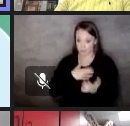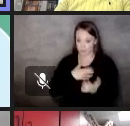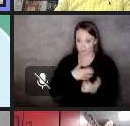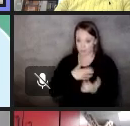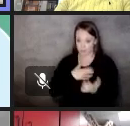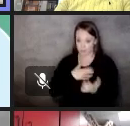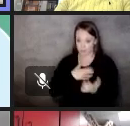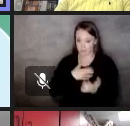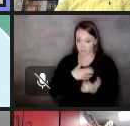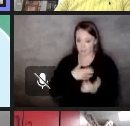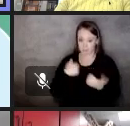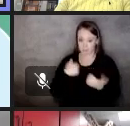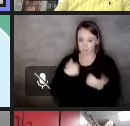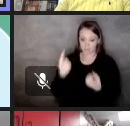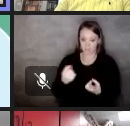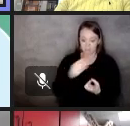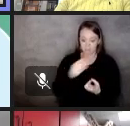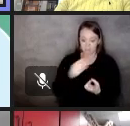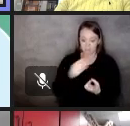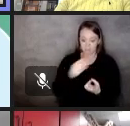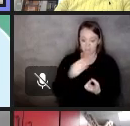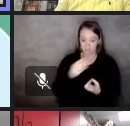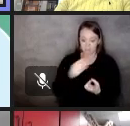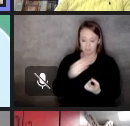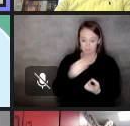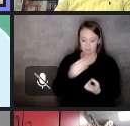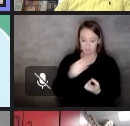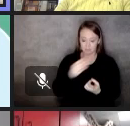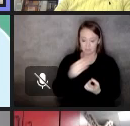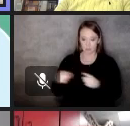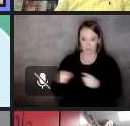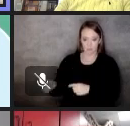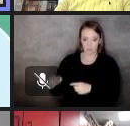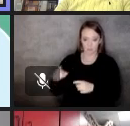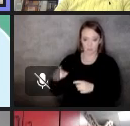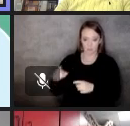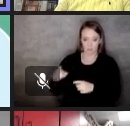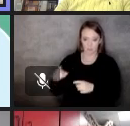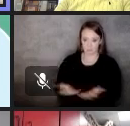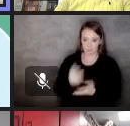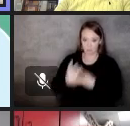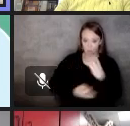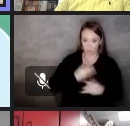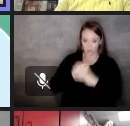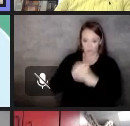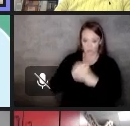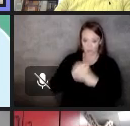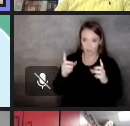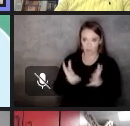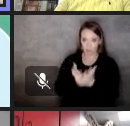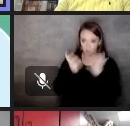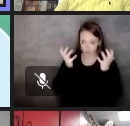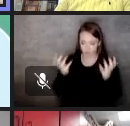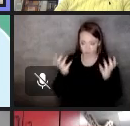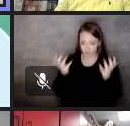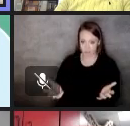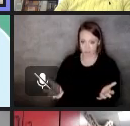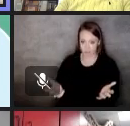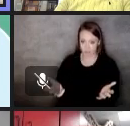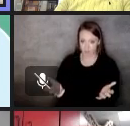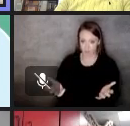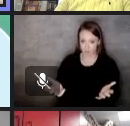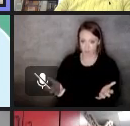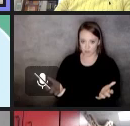of what's been going on in the world of education. There is so much that the Kentucky Department